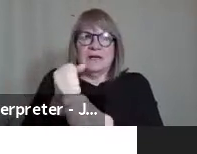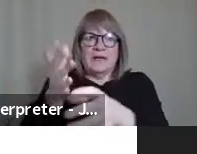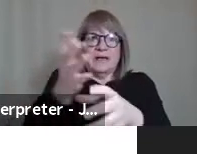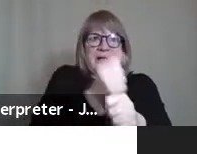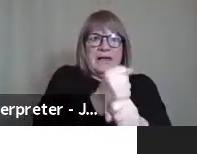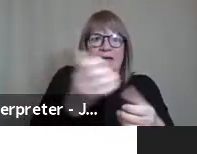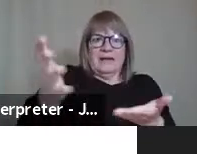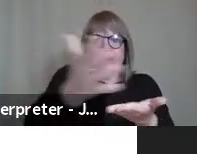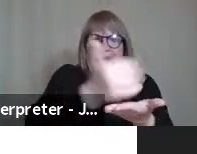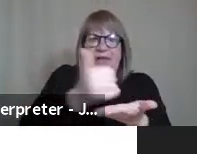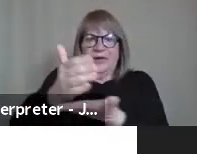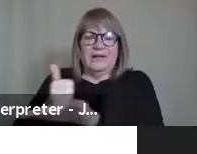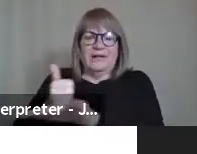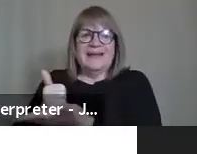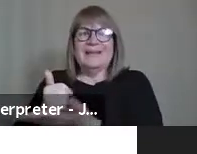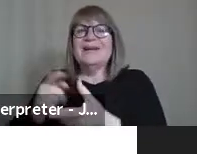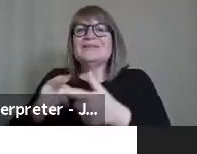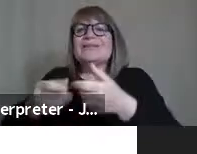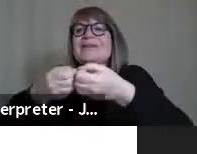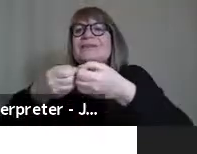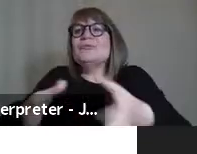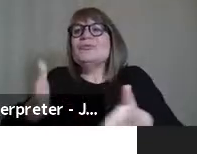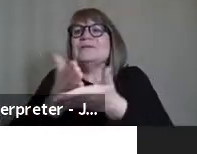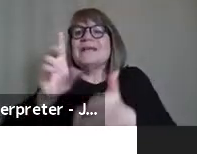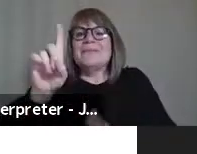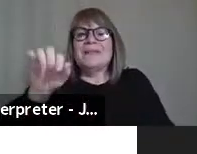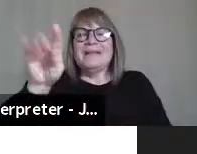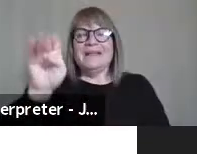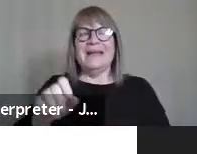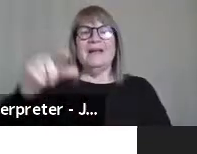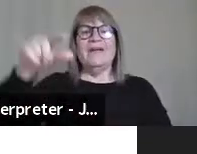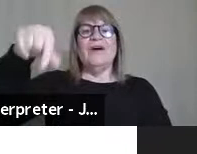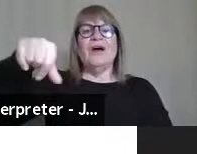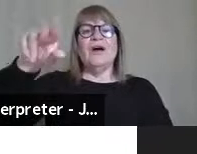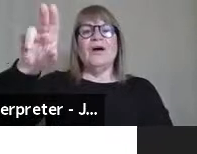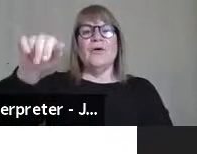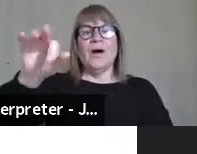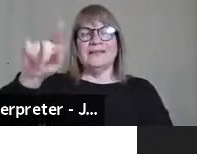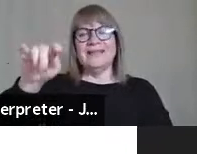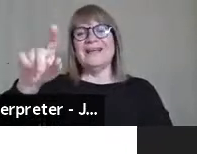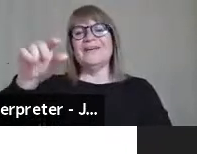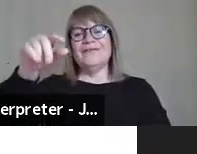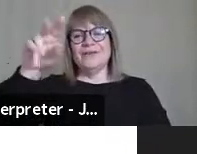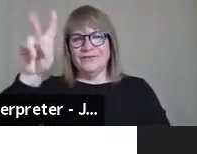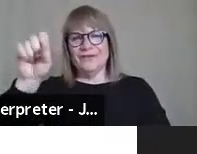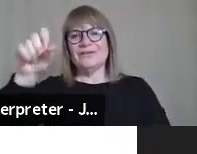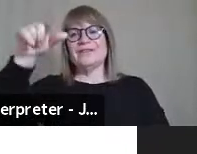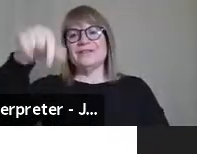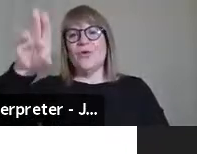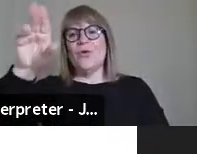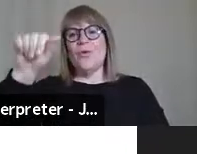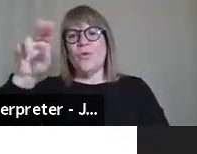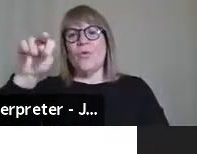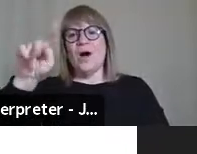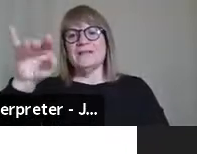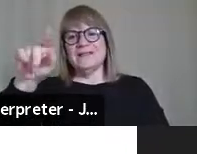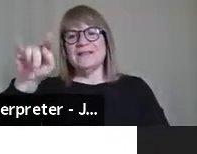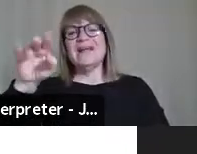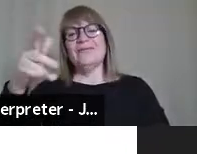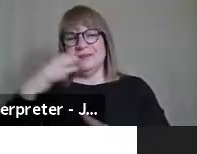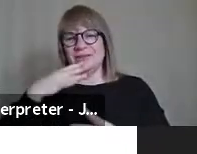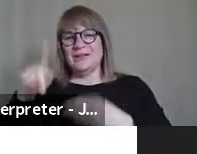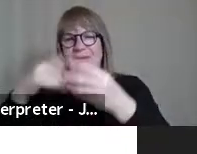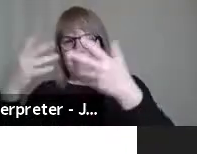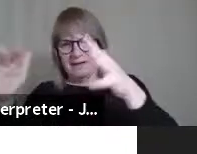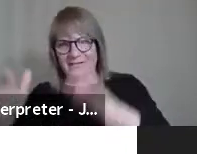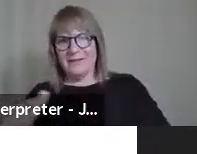data um and then qualitative versus quantitative approach nicole already covered and then in michigan like i said because there was no central